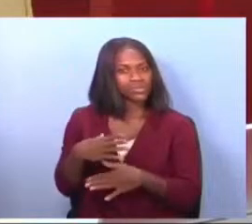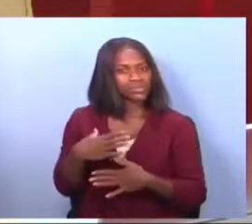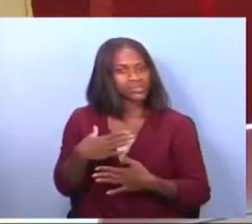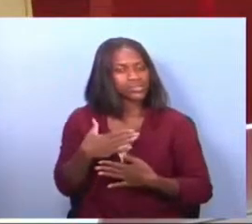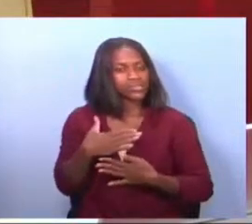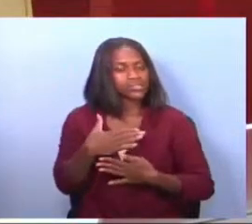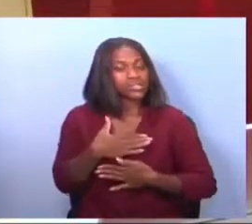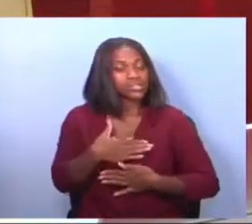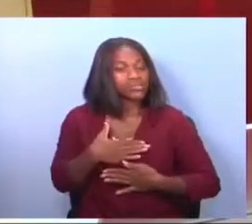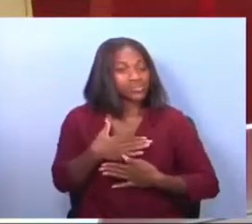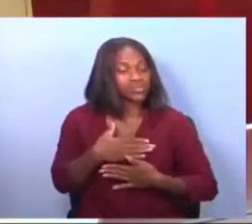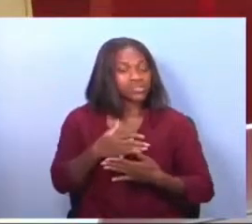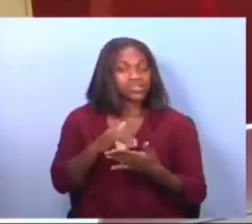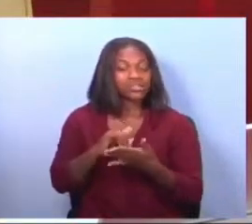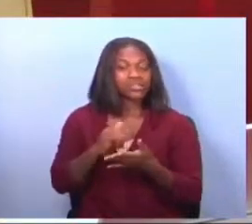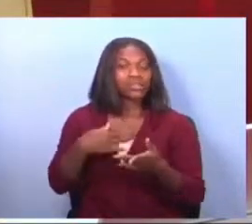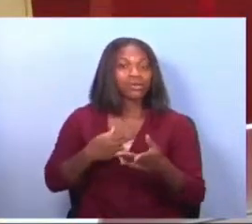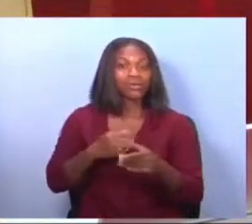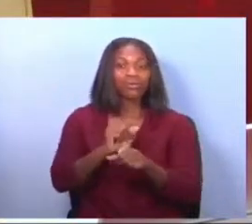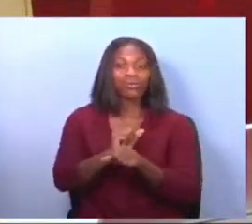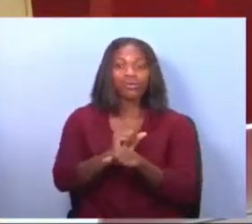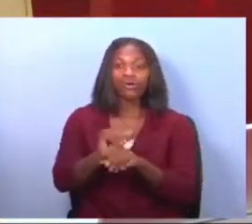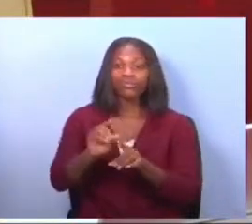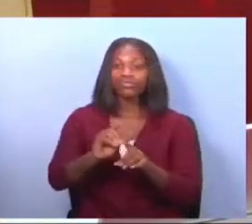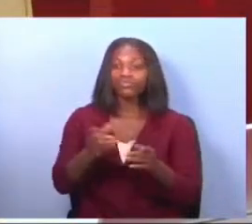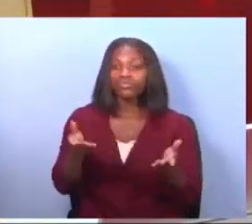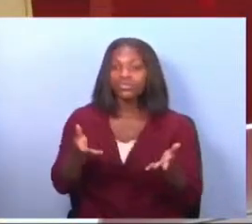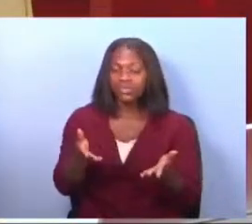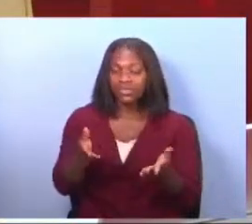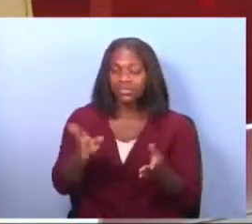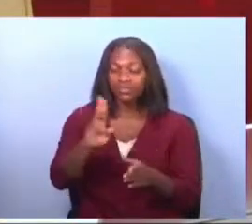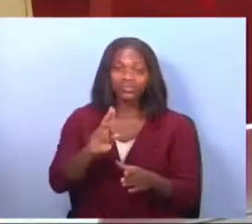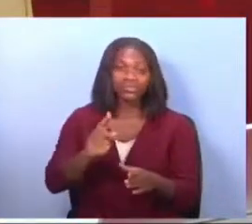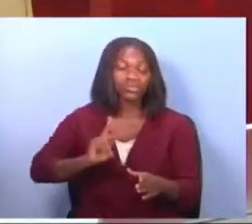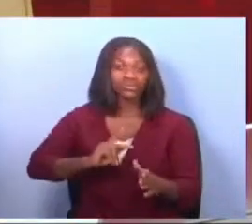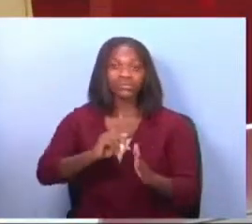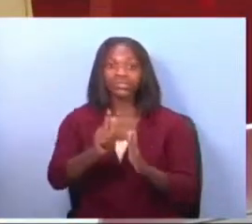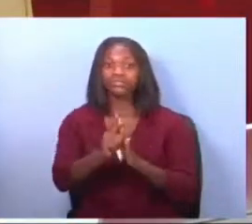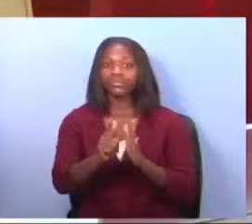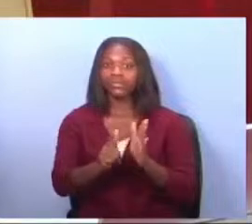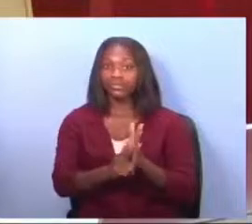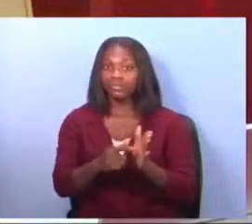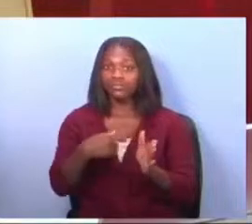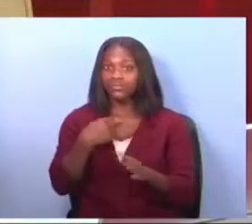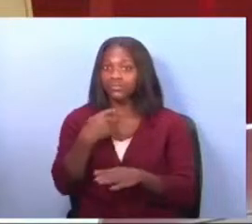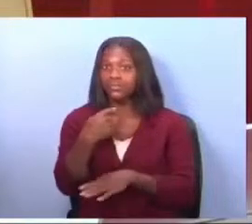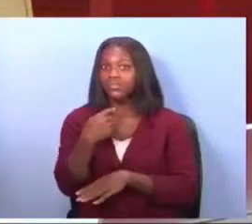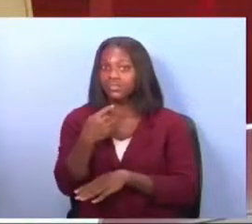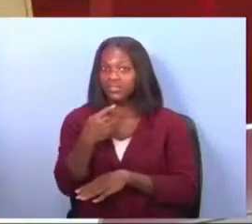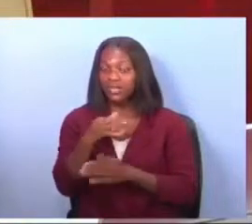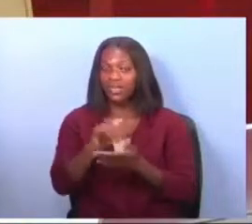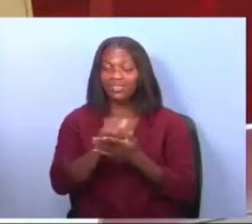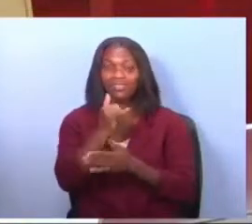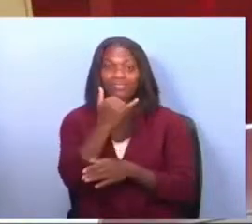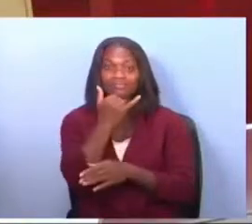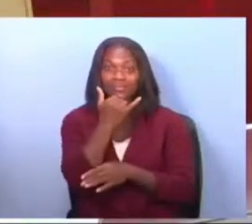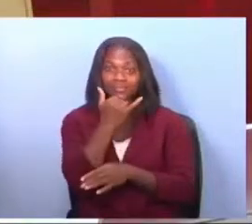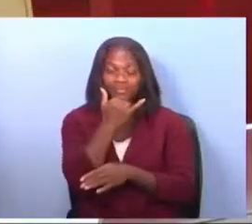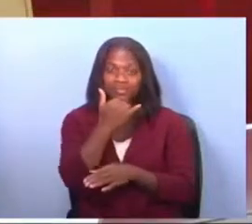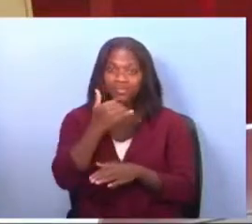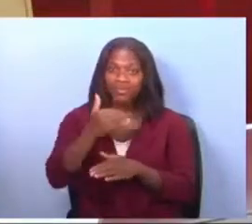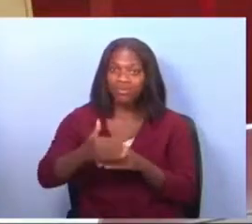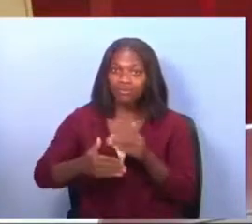that votes and proceedings, whatever it is, per our rules, I raise it here as correction of votes and